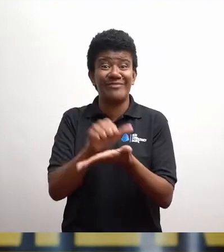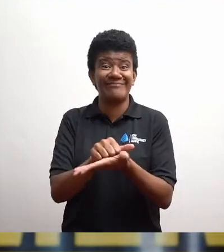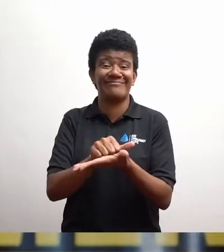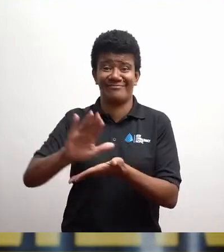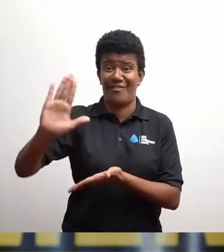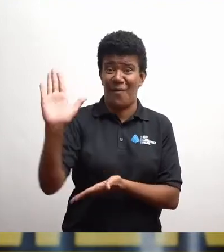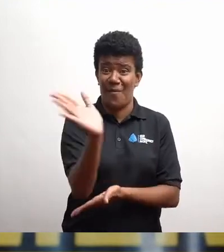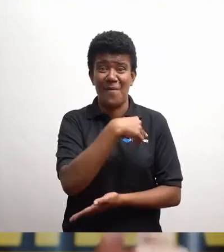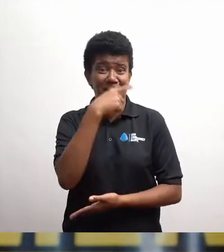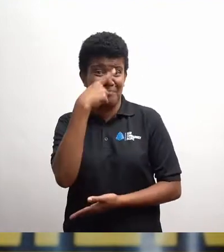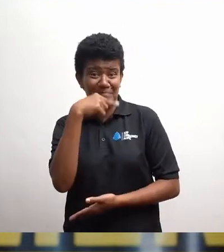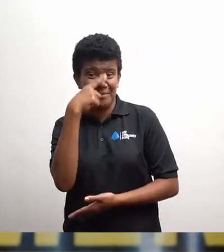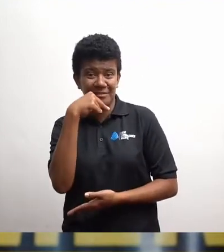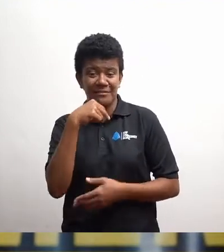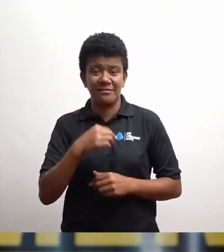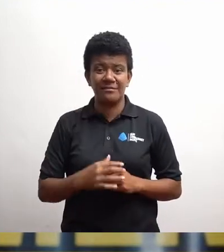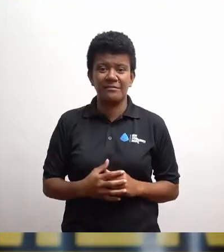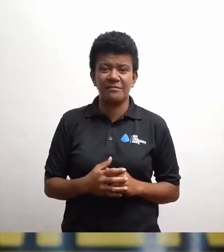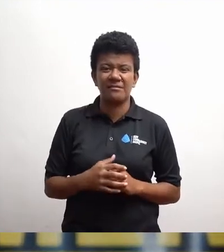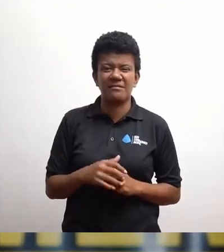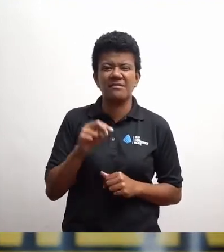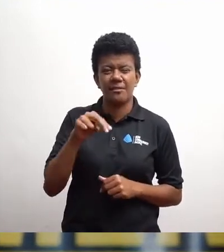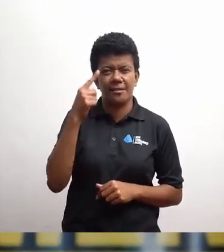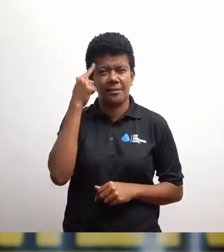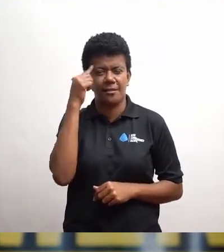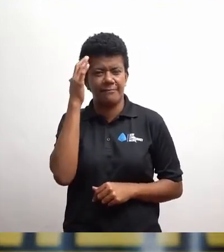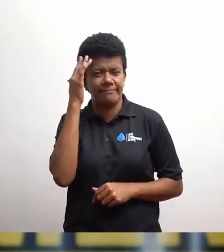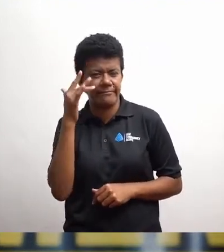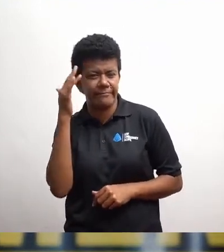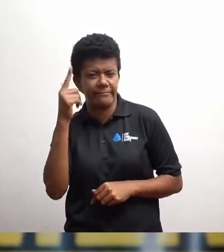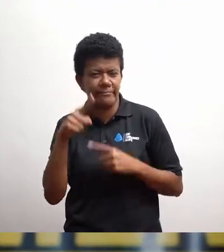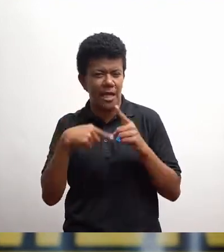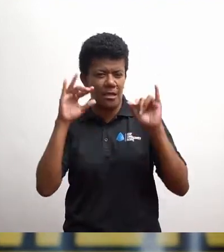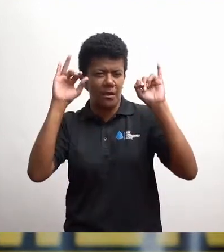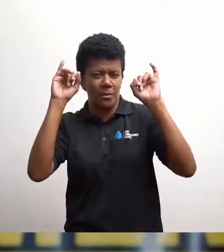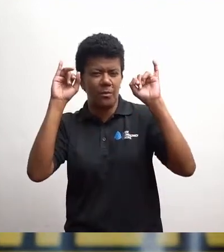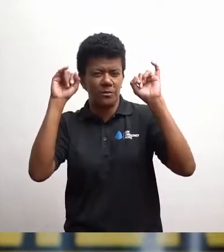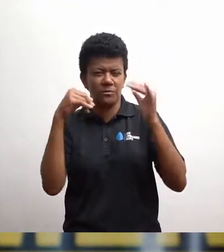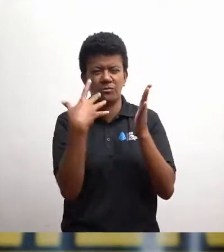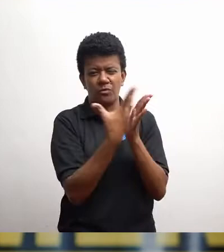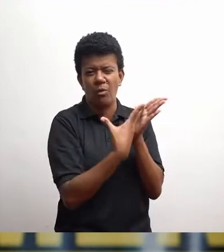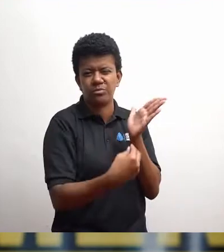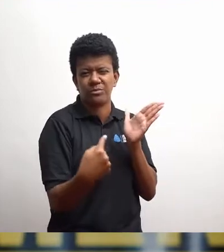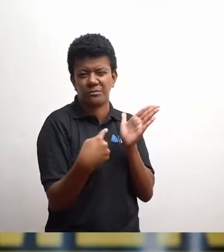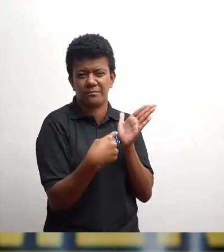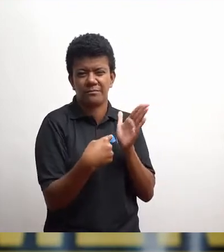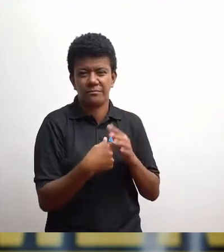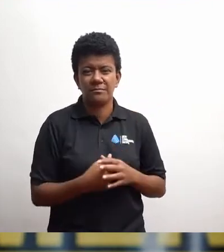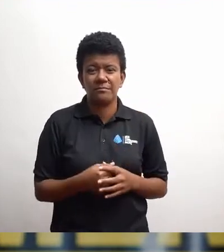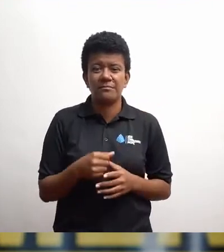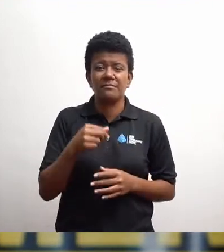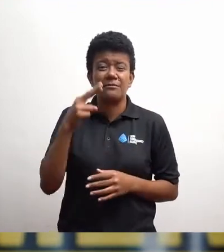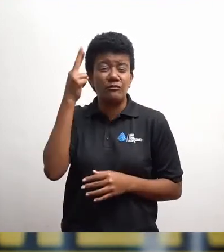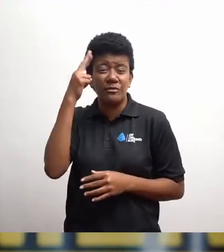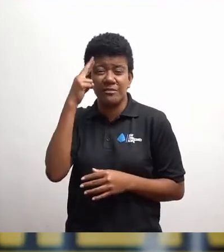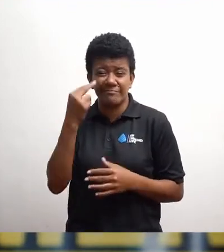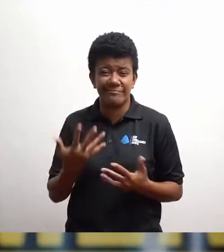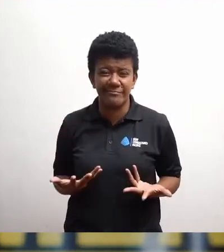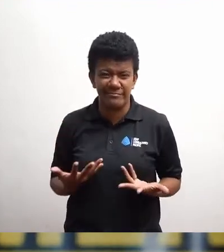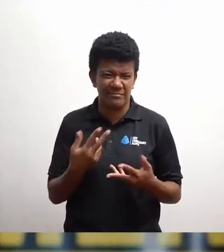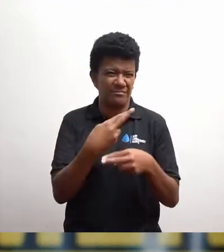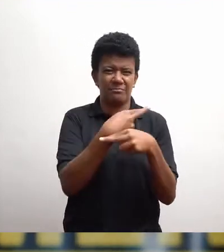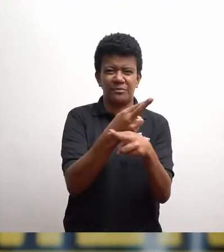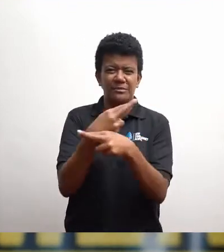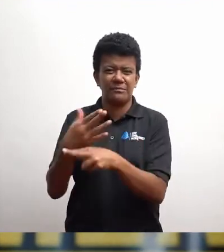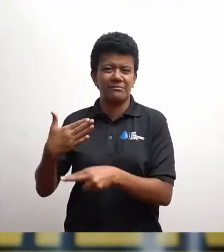everyone, then every time we talk about it, we have to think about the issue of SOGIESC. We have to think about the issue of sexual and